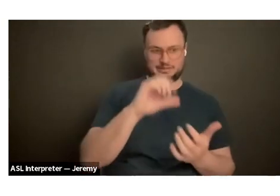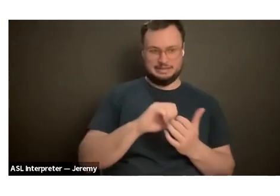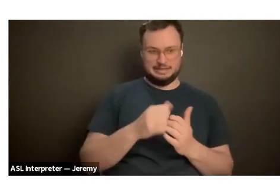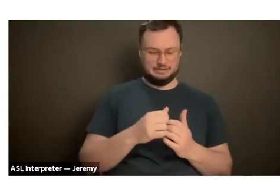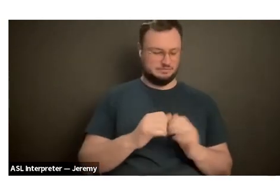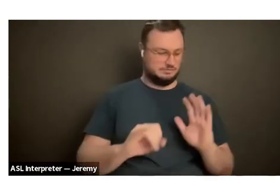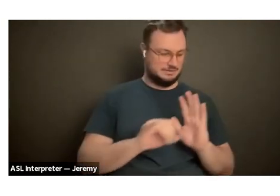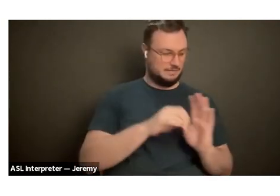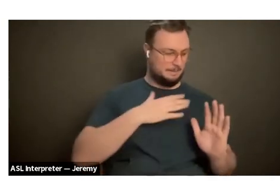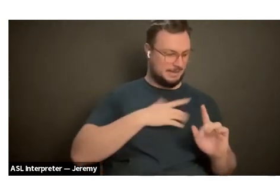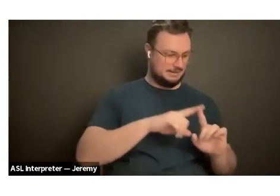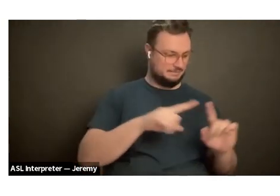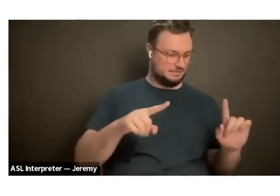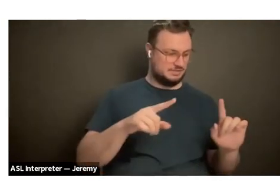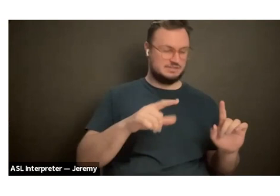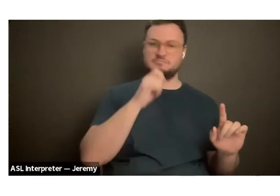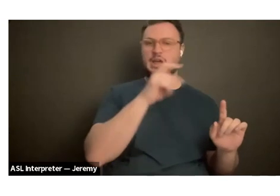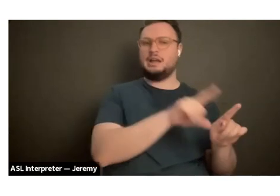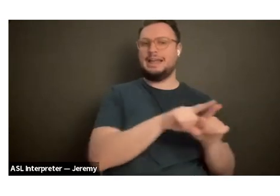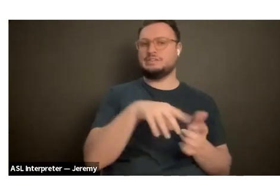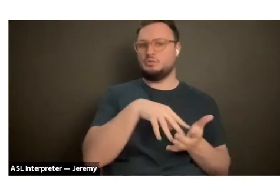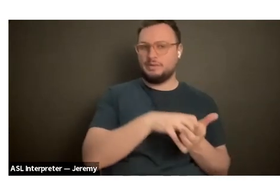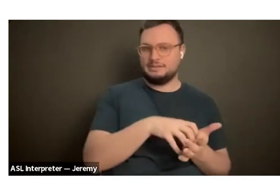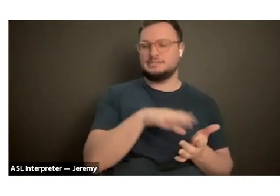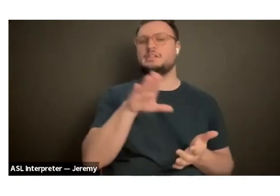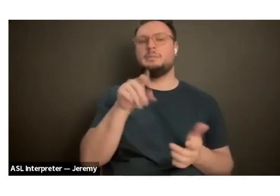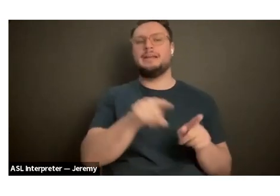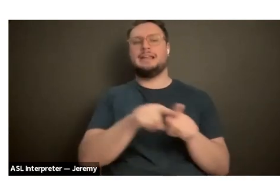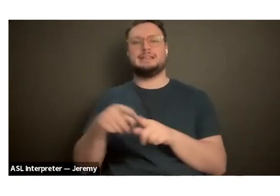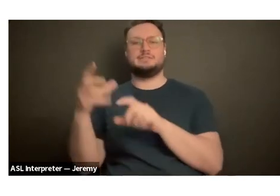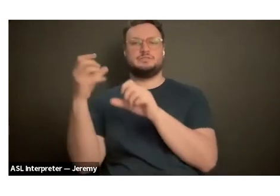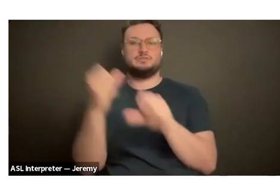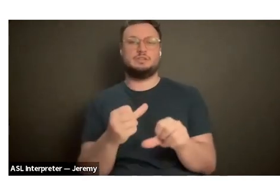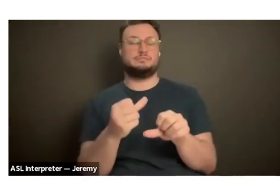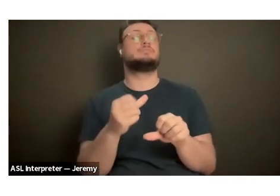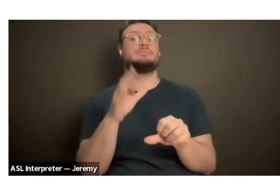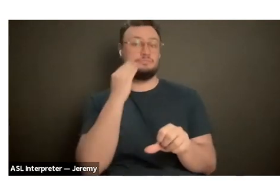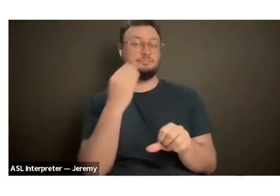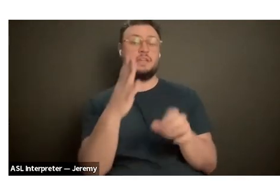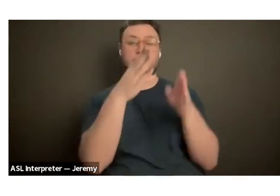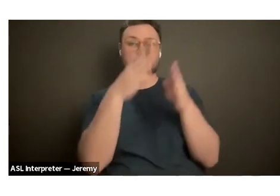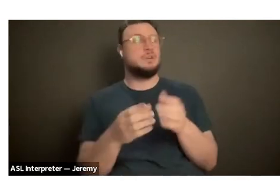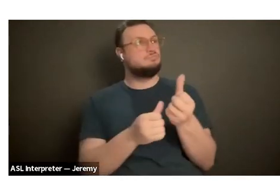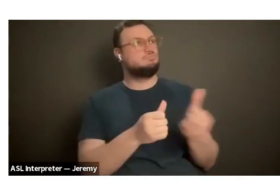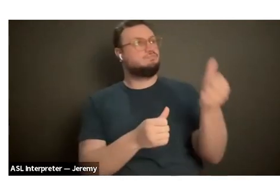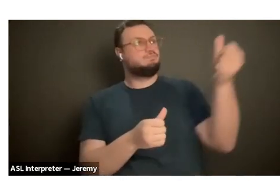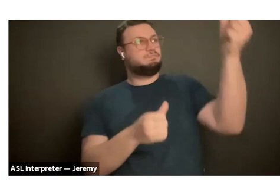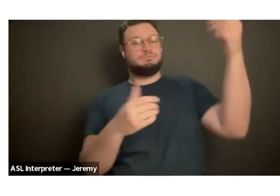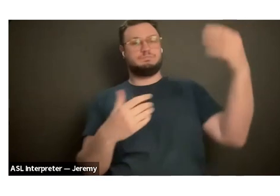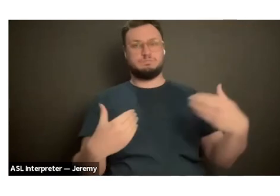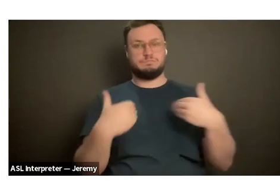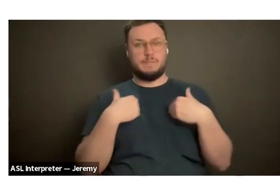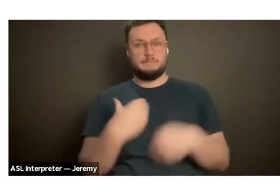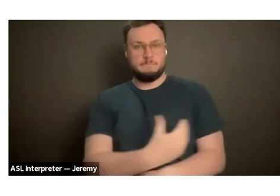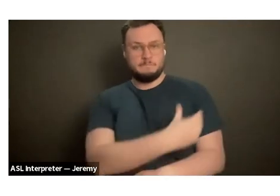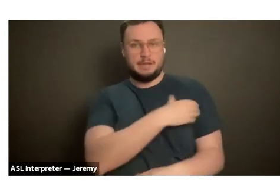them strengths. For the master's tools will never dismantle the master's house. They